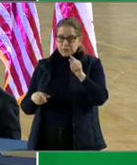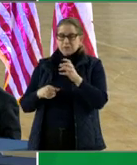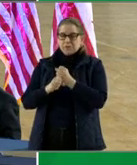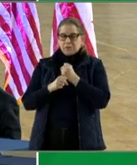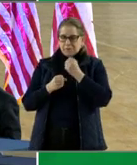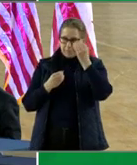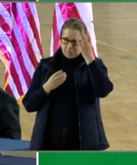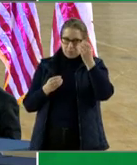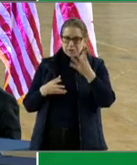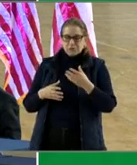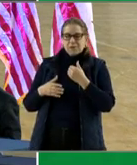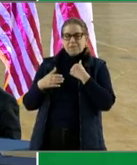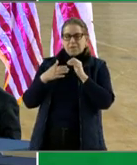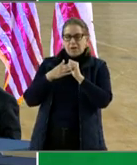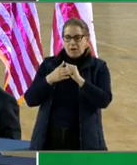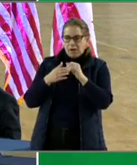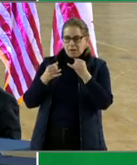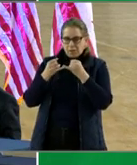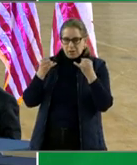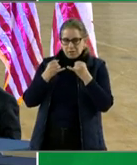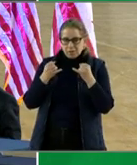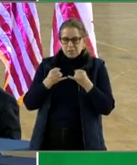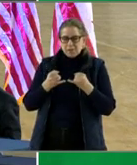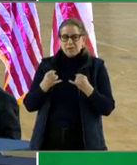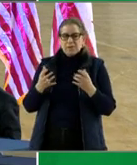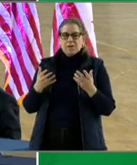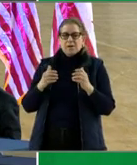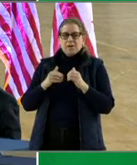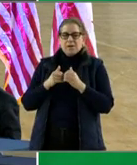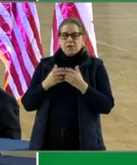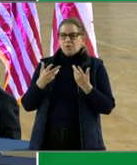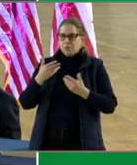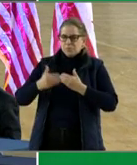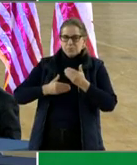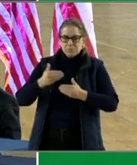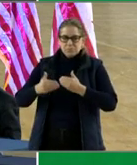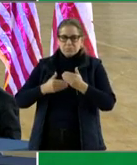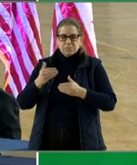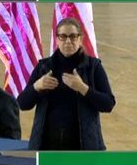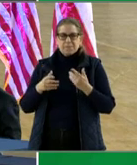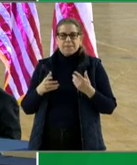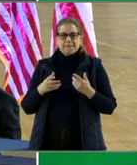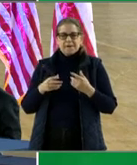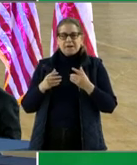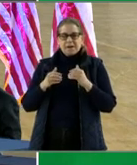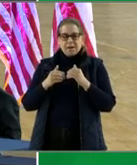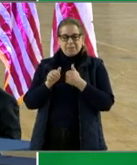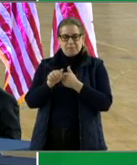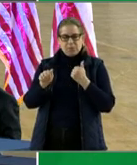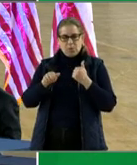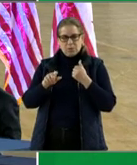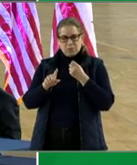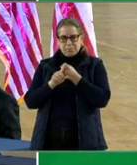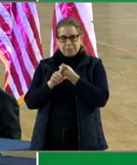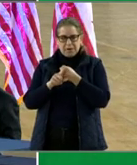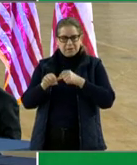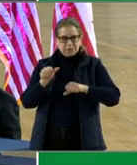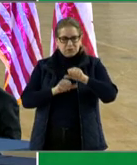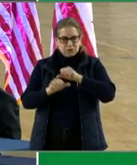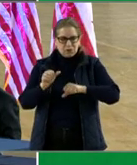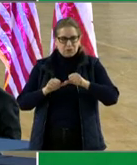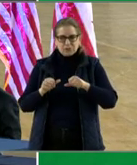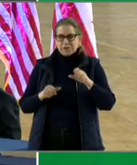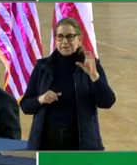And we're following the Department of Health's protocols, which is informed by the science and the CDC about